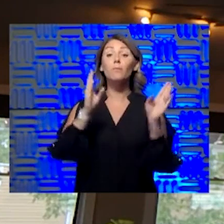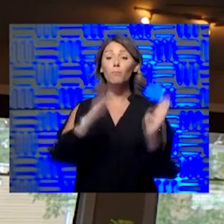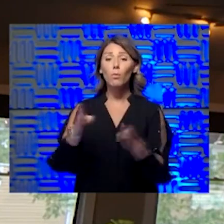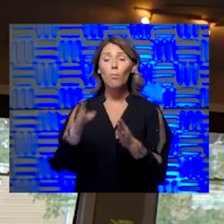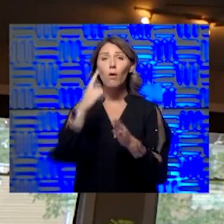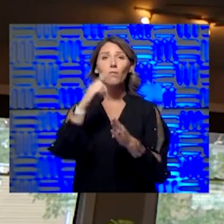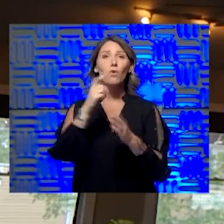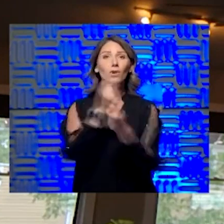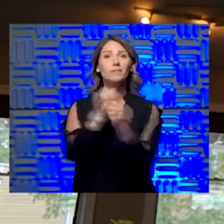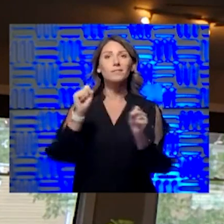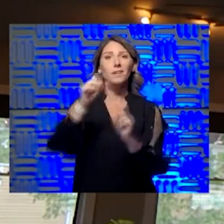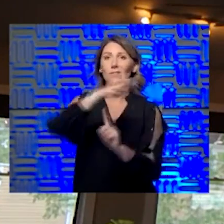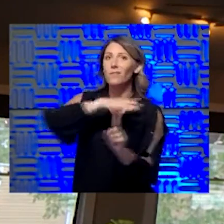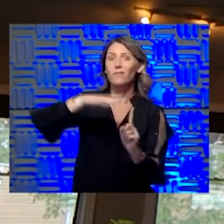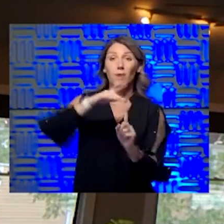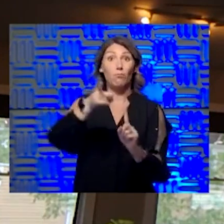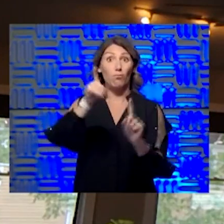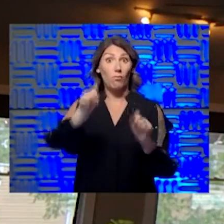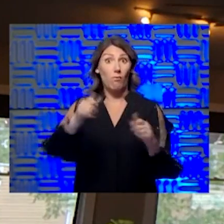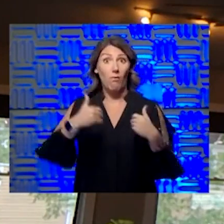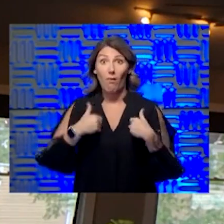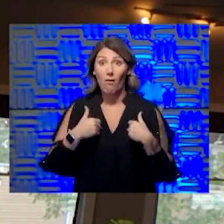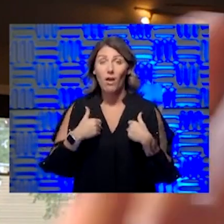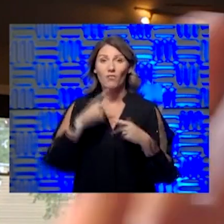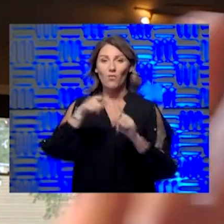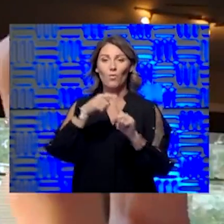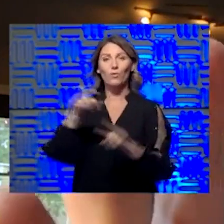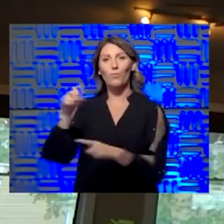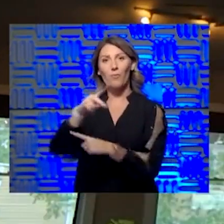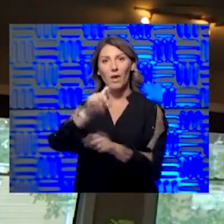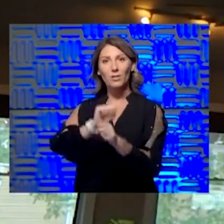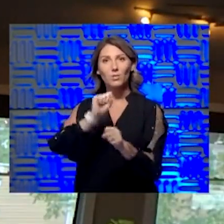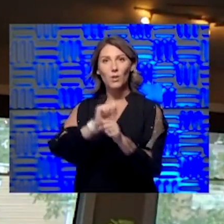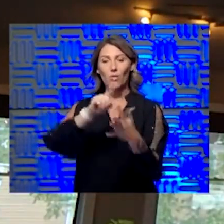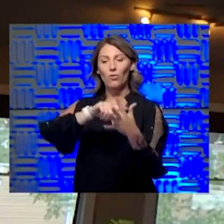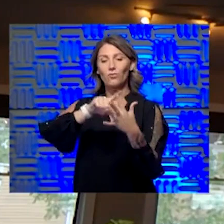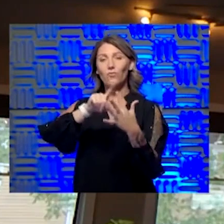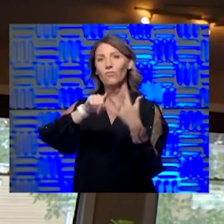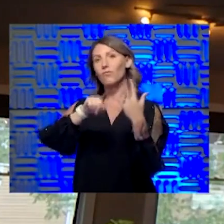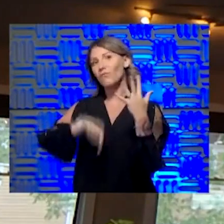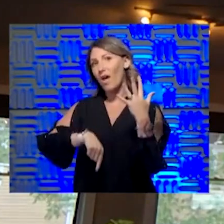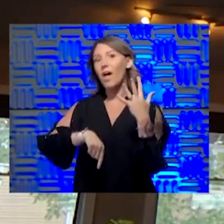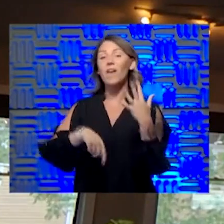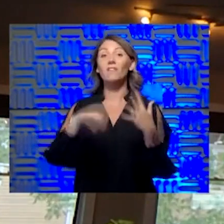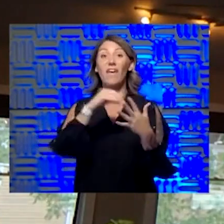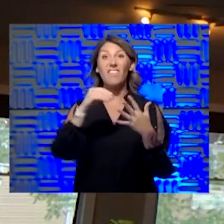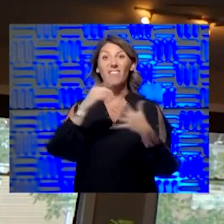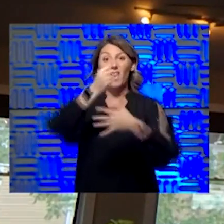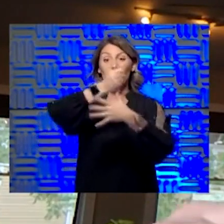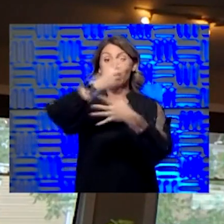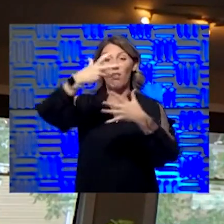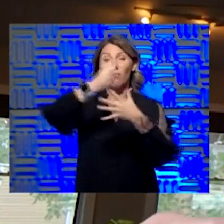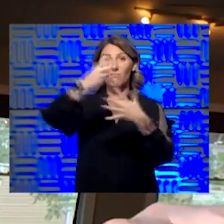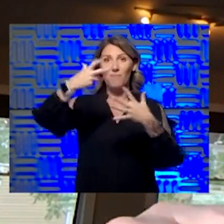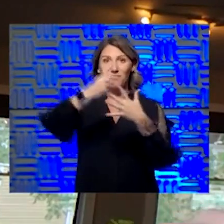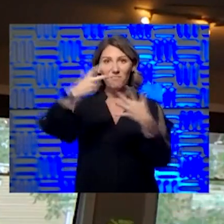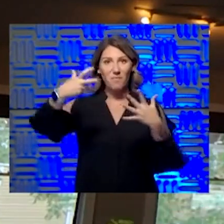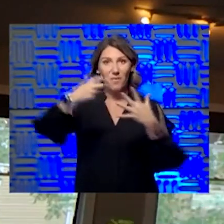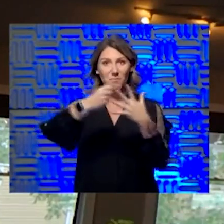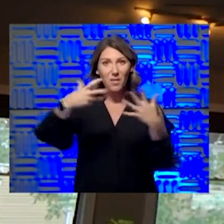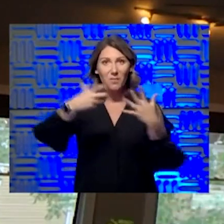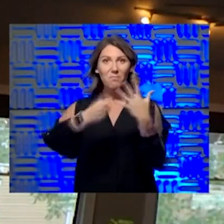And communication is really important, communicating to your workforce, but communicating to the public as well about expectations around the business